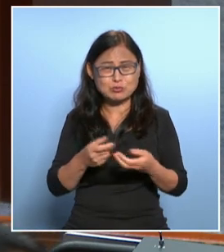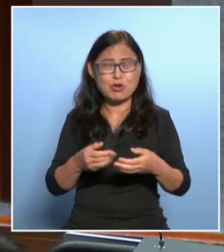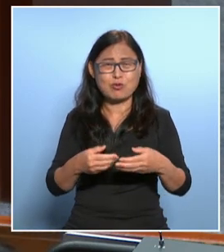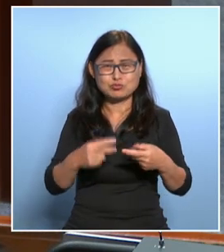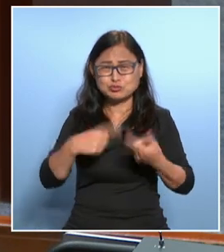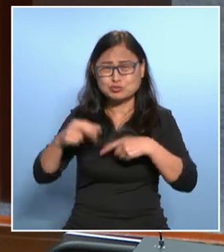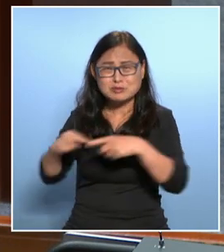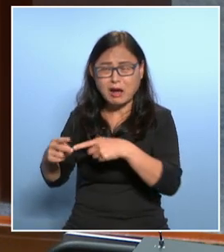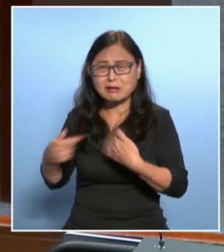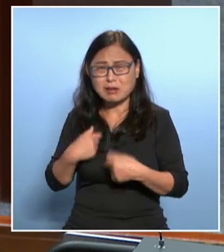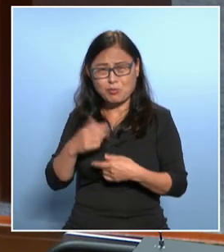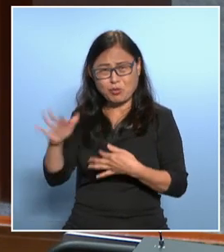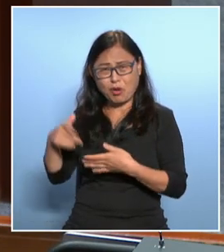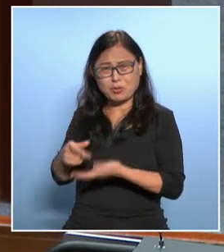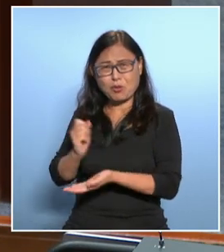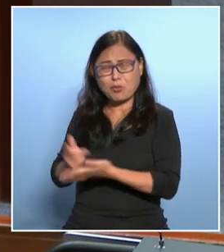consultations in the private sector.